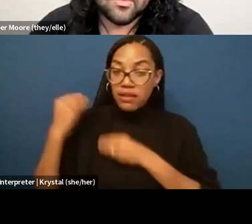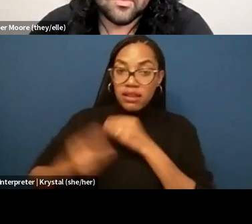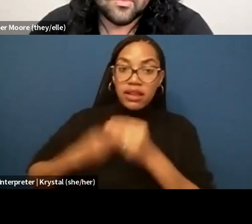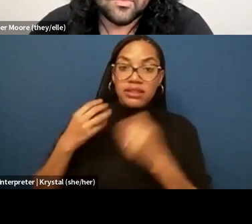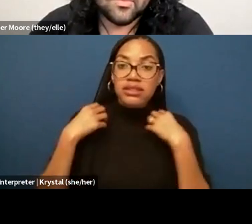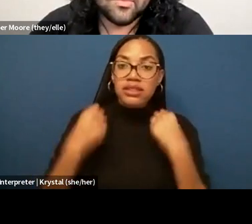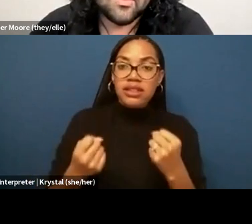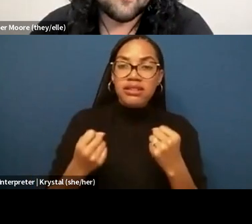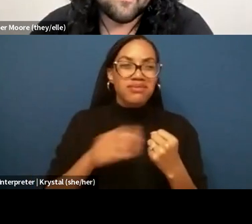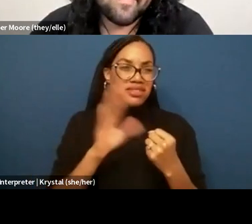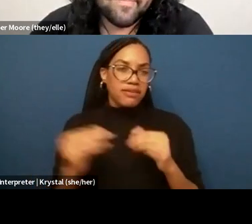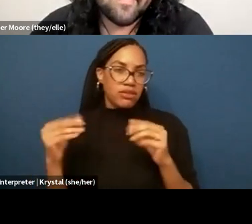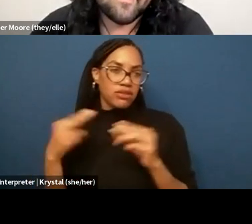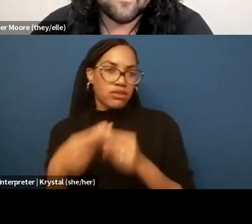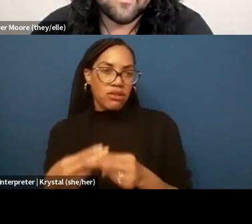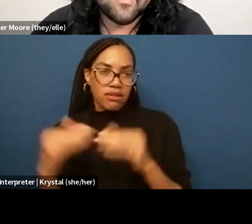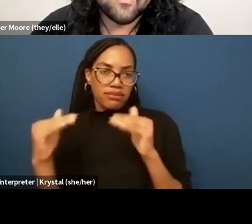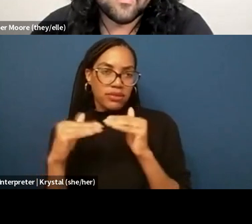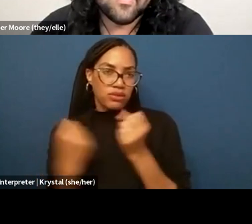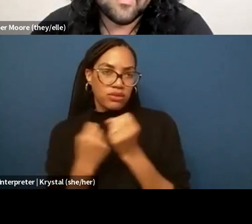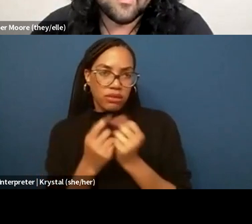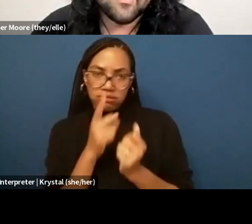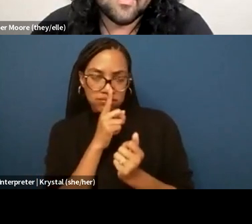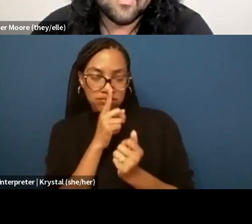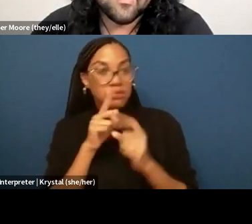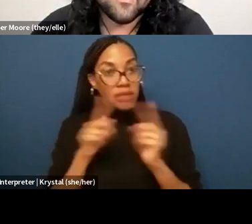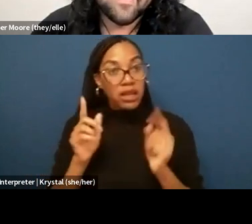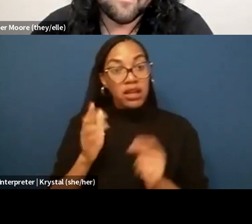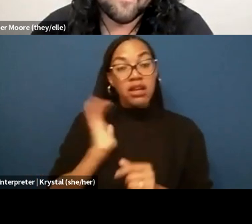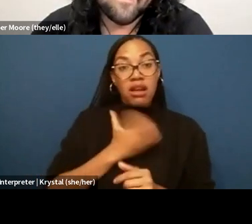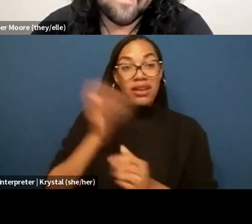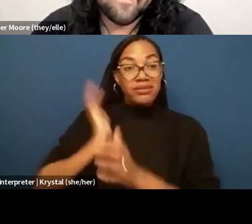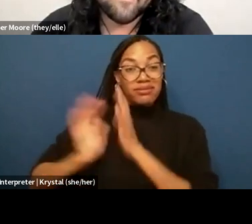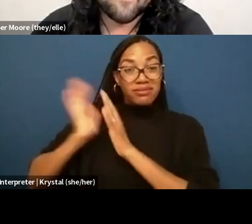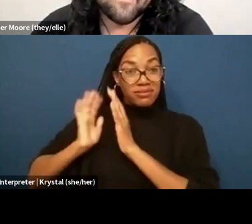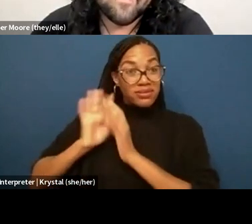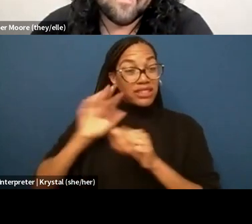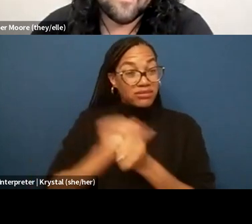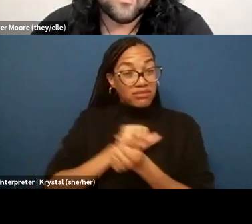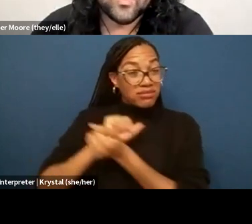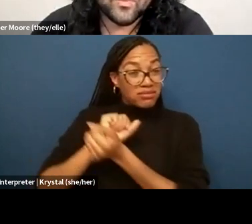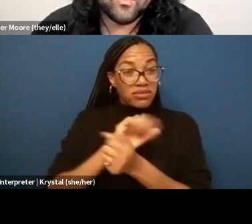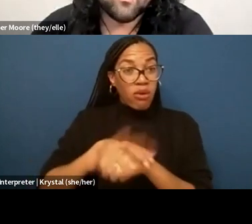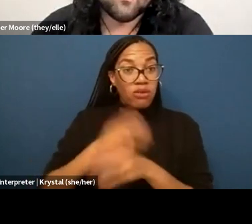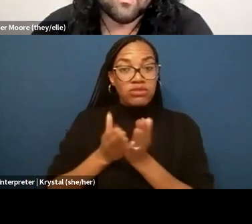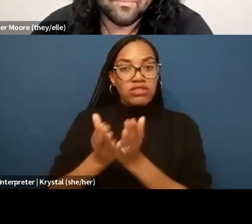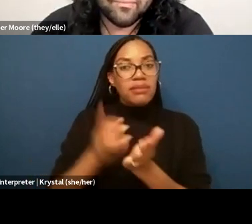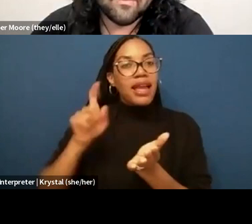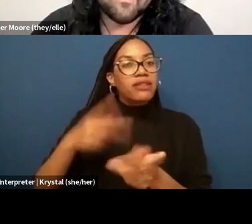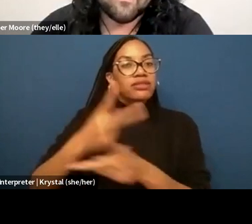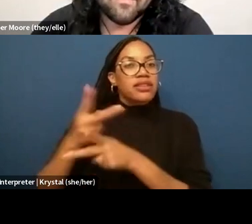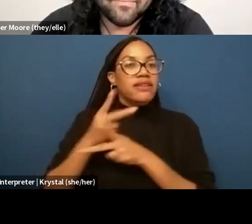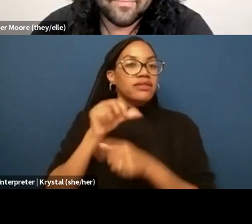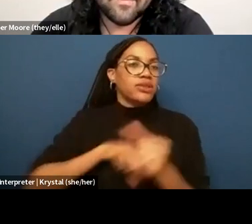never called peer support. But the reality is our ancestors, when we were enslaved on ships, we had to find ways to care for each other in that moment